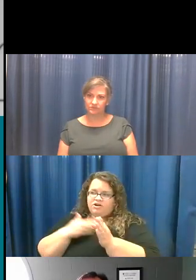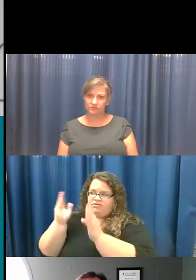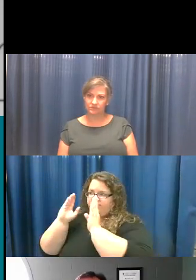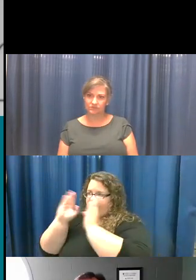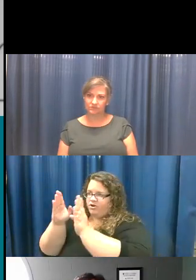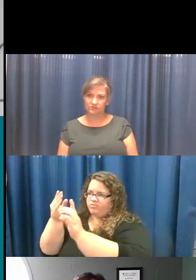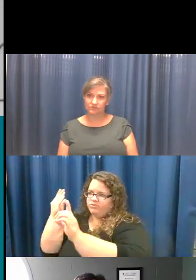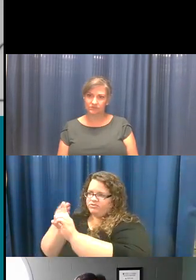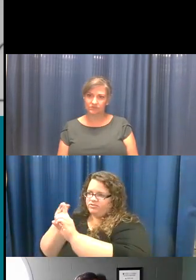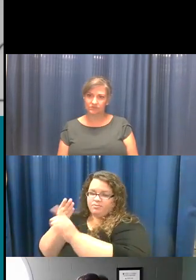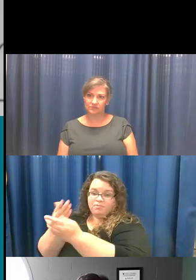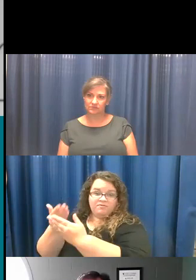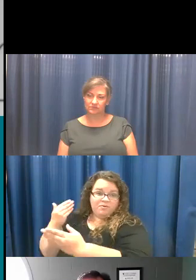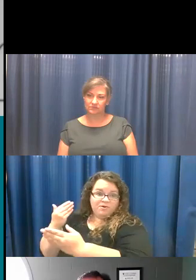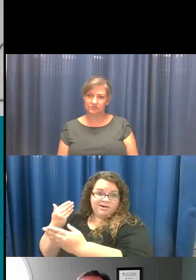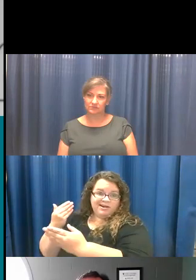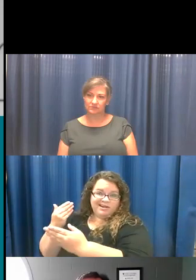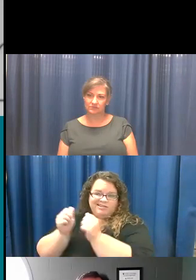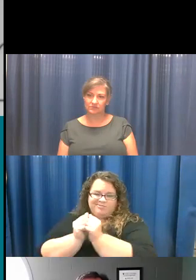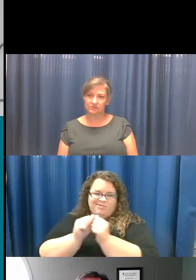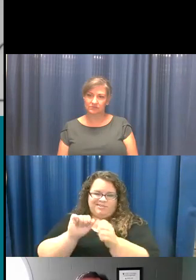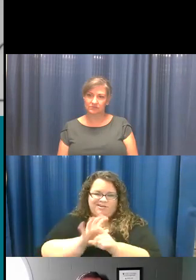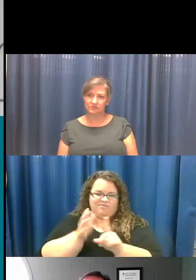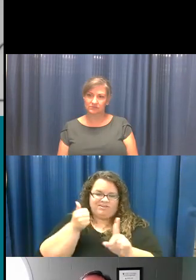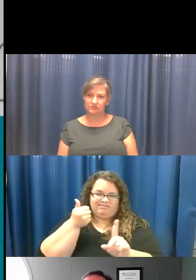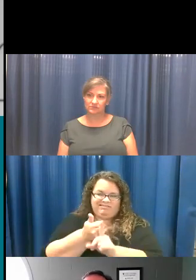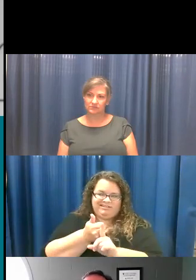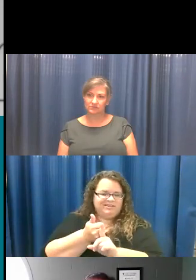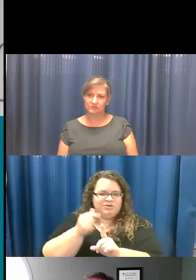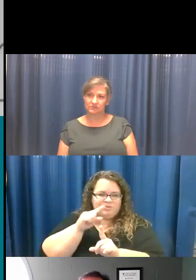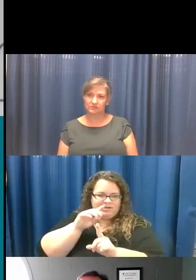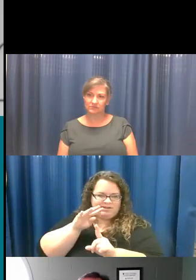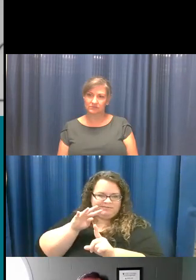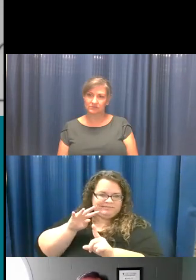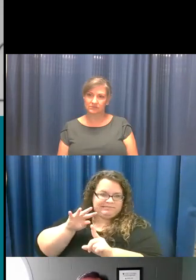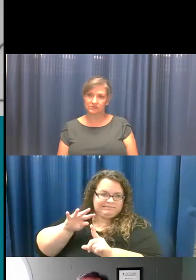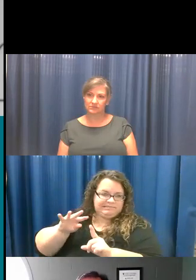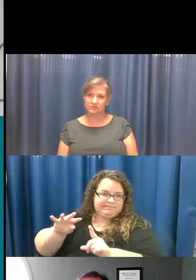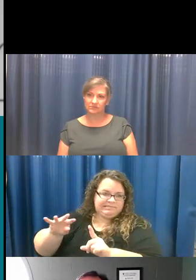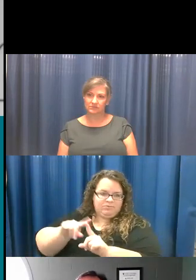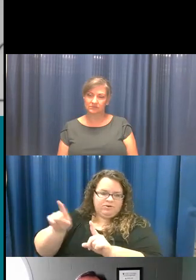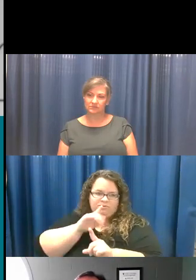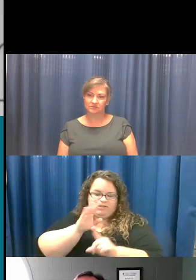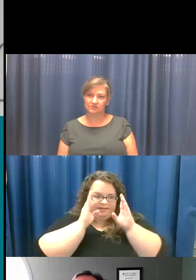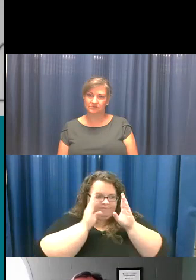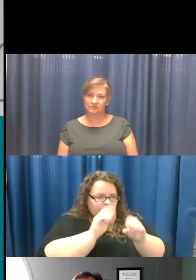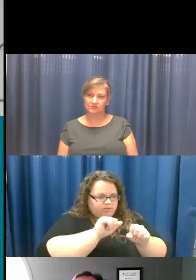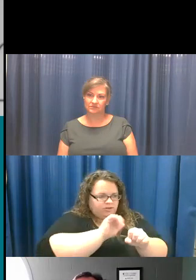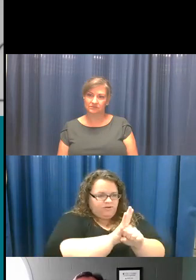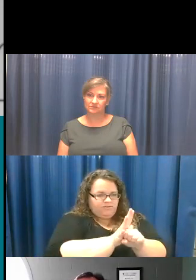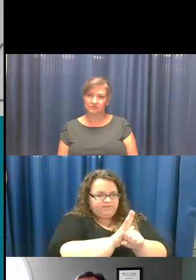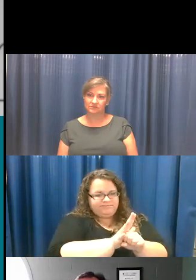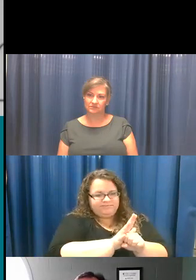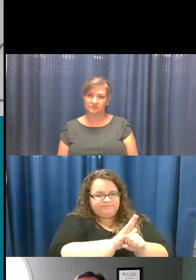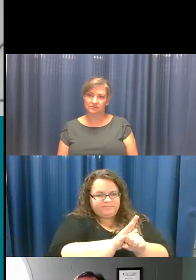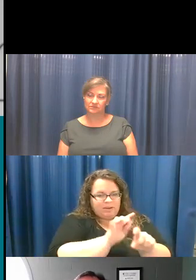with COVID. And we just really put all of our energy into getting through COVID and figuring things out. I'm really